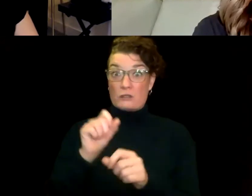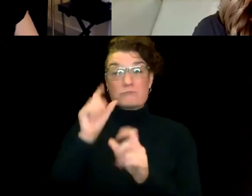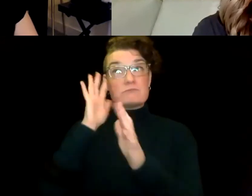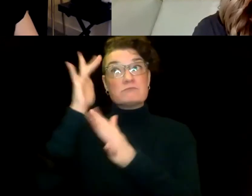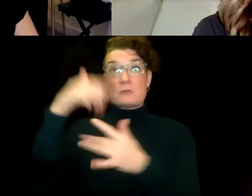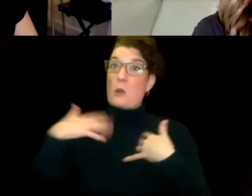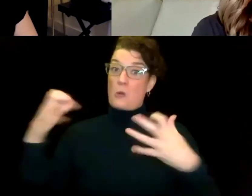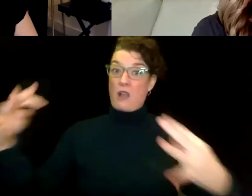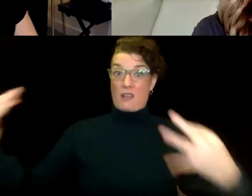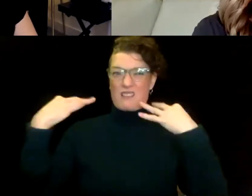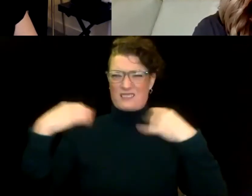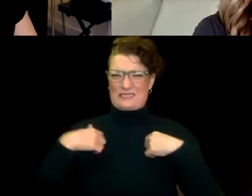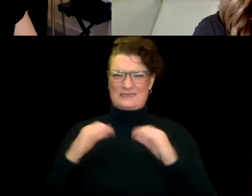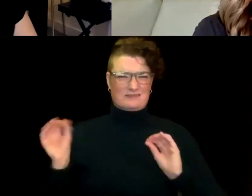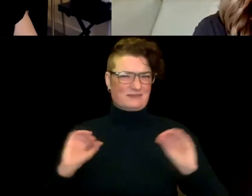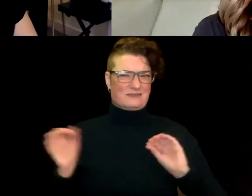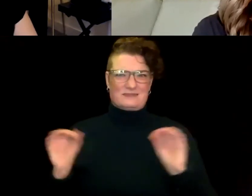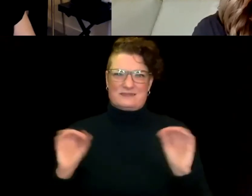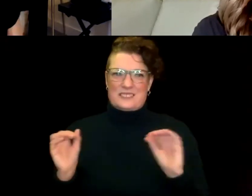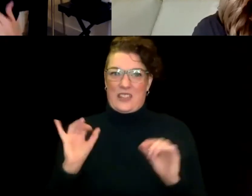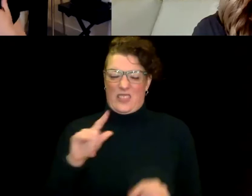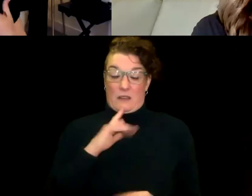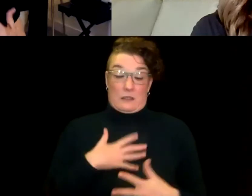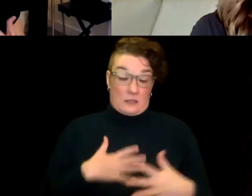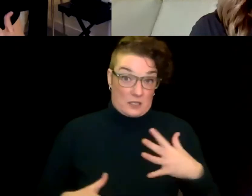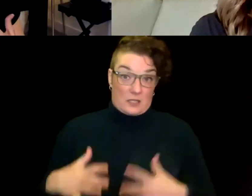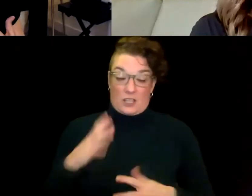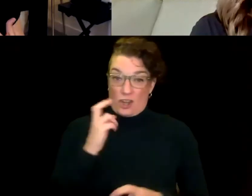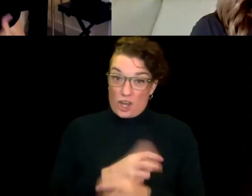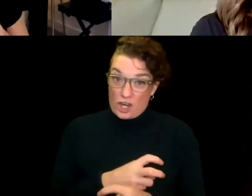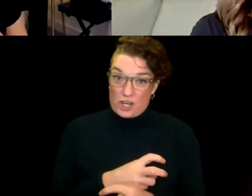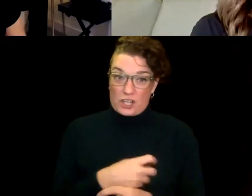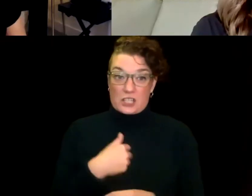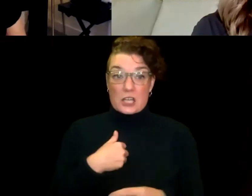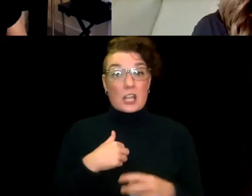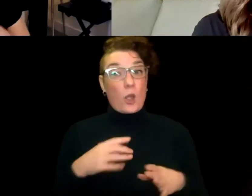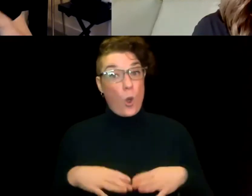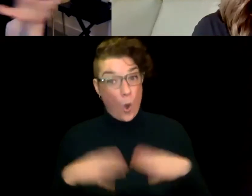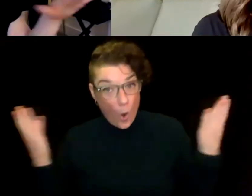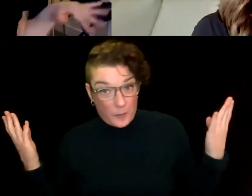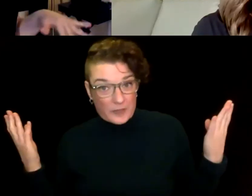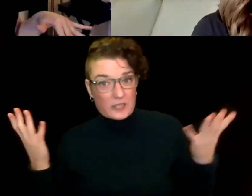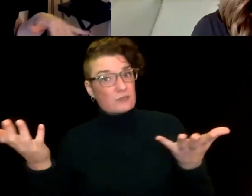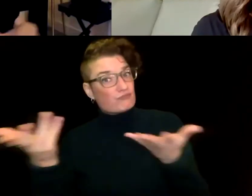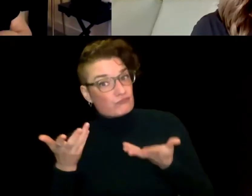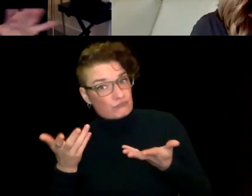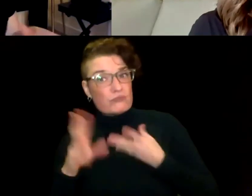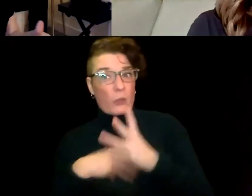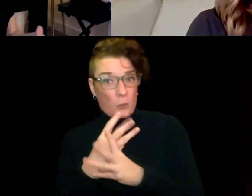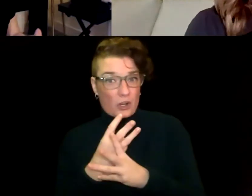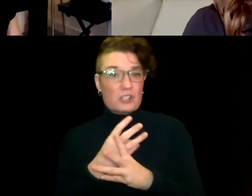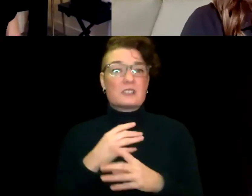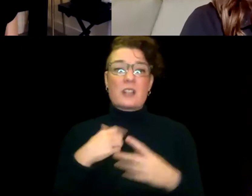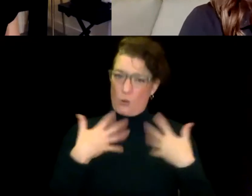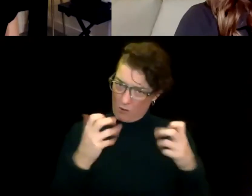And that's been really hard because I'm both very open to the world and I want to remain